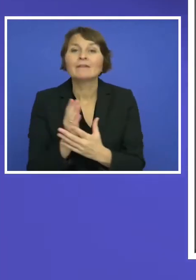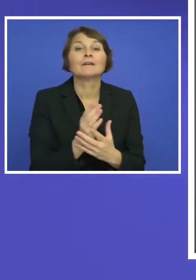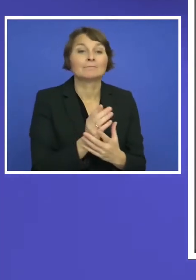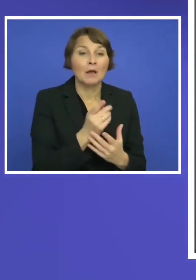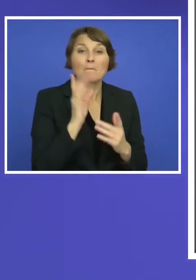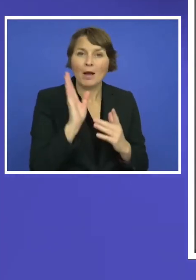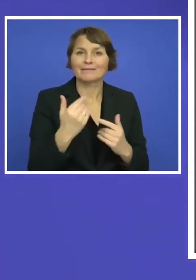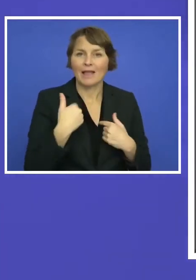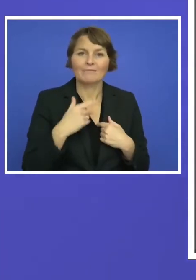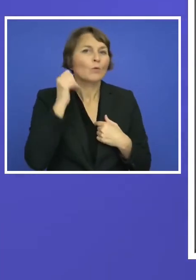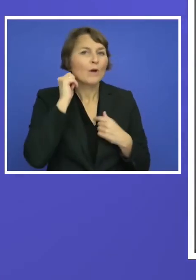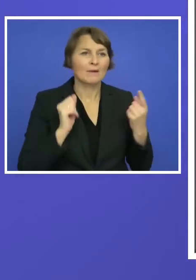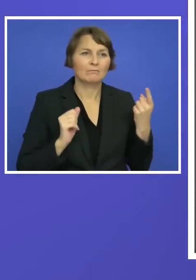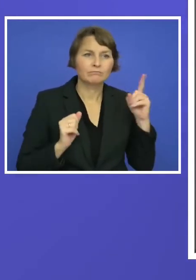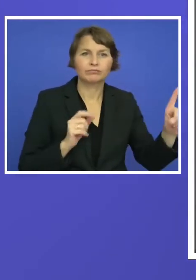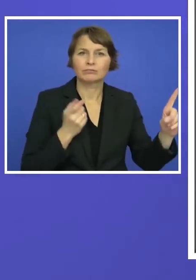bodies.